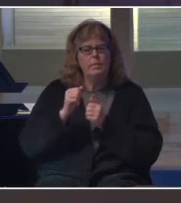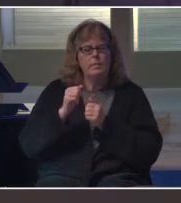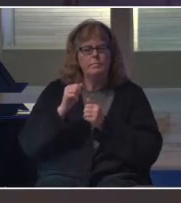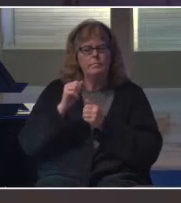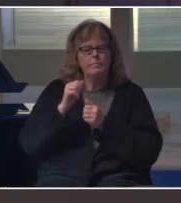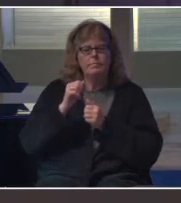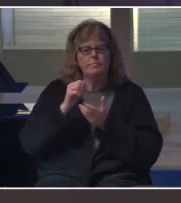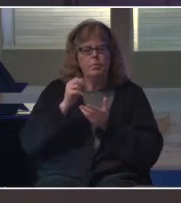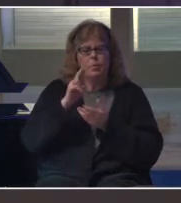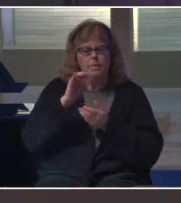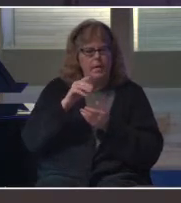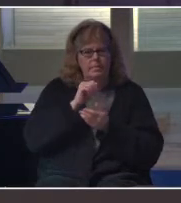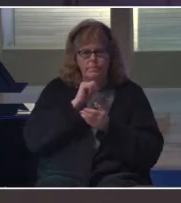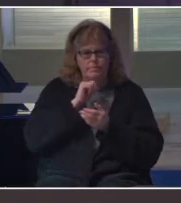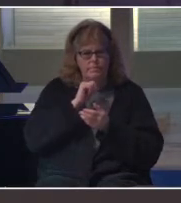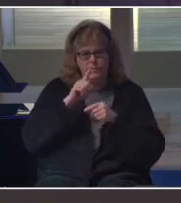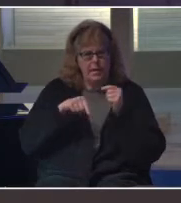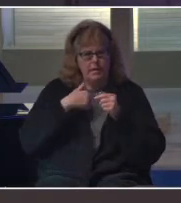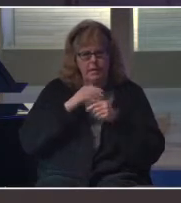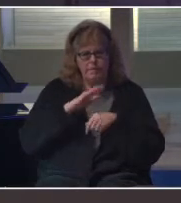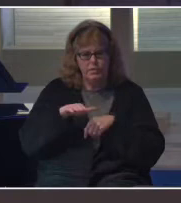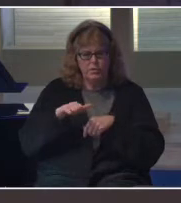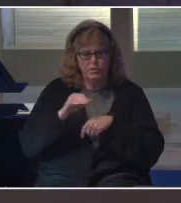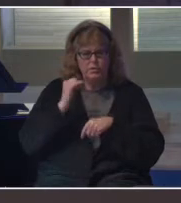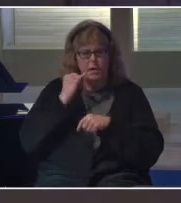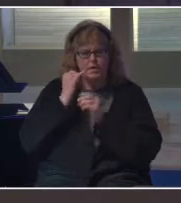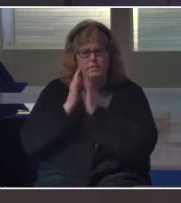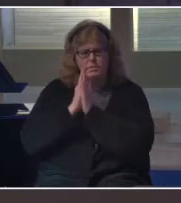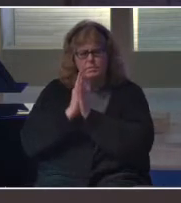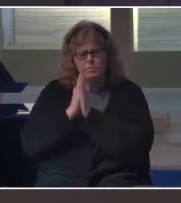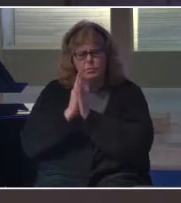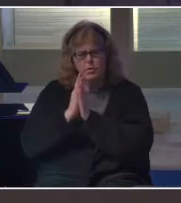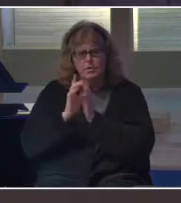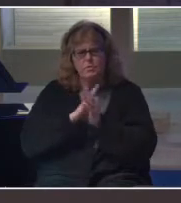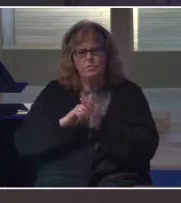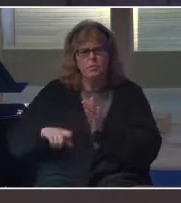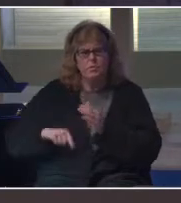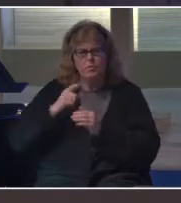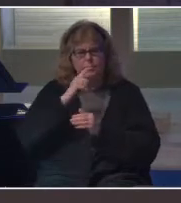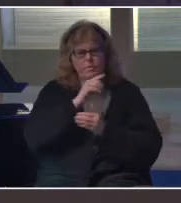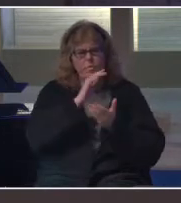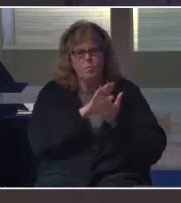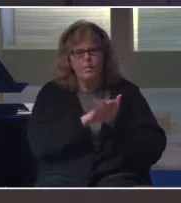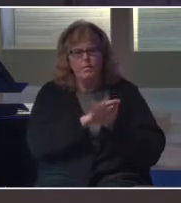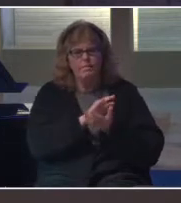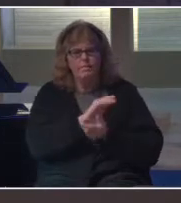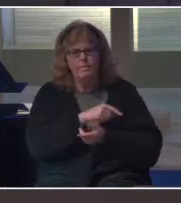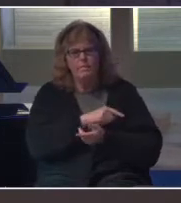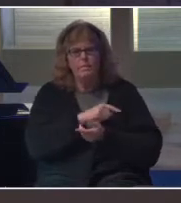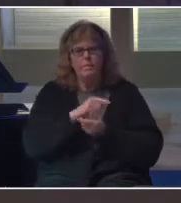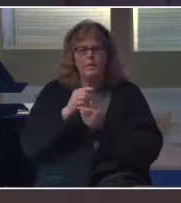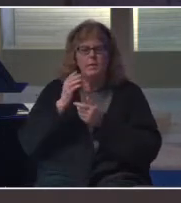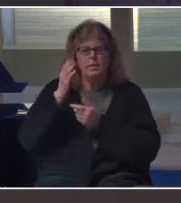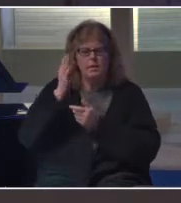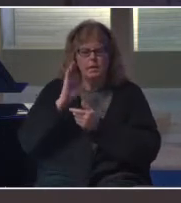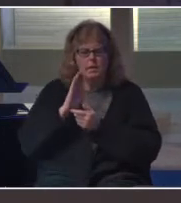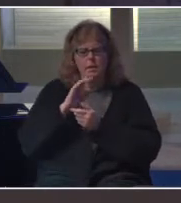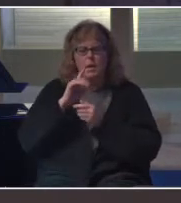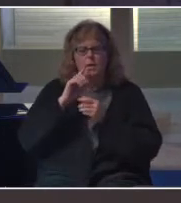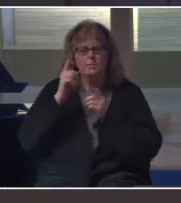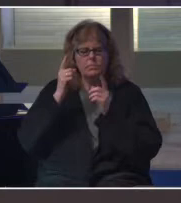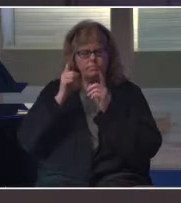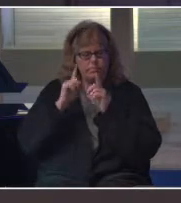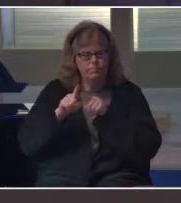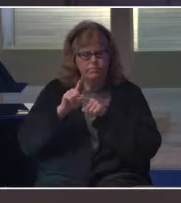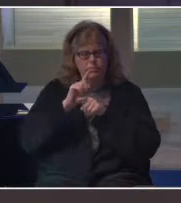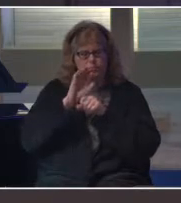could not have children, Isaac prayed to the Lord on behalf of his wife. God's covenant promise to